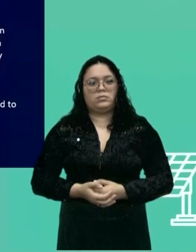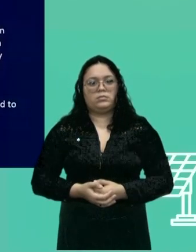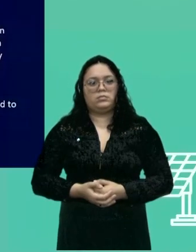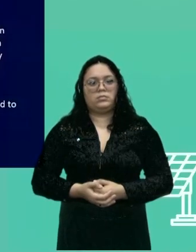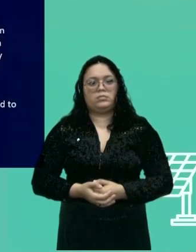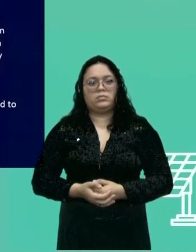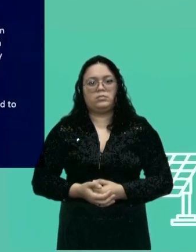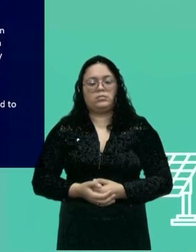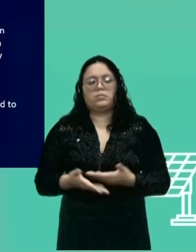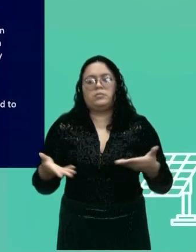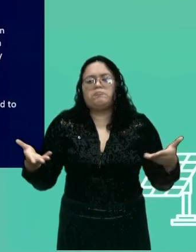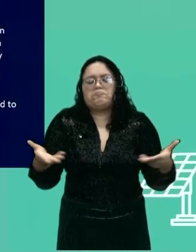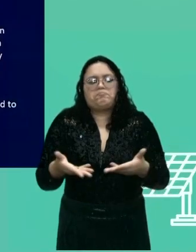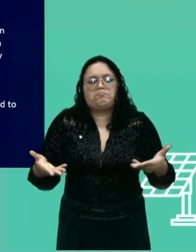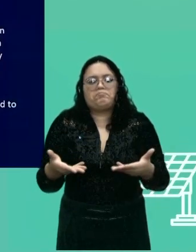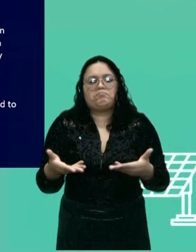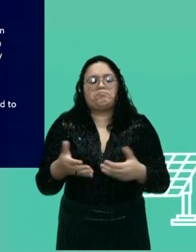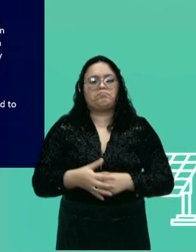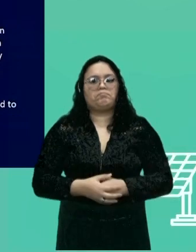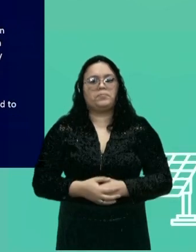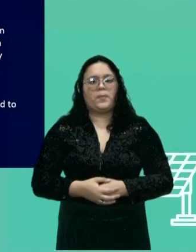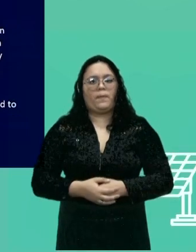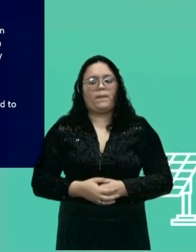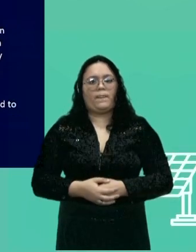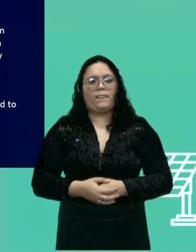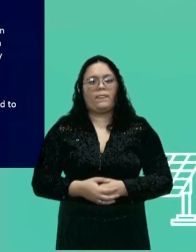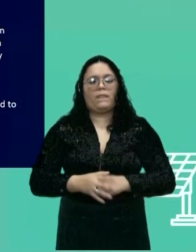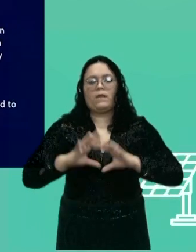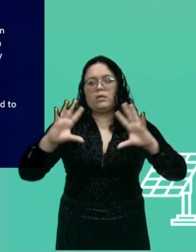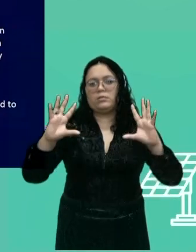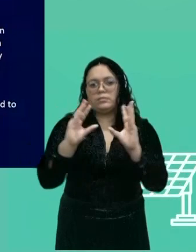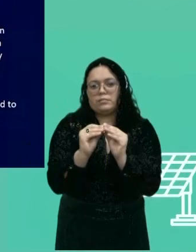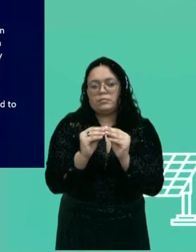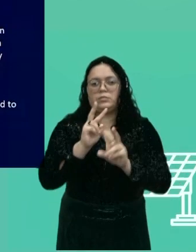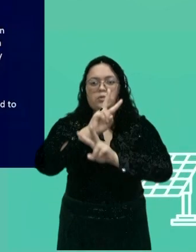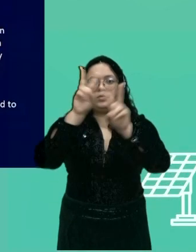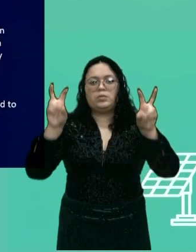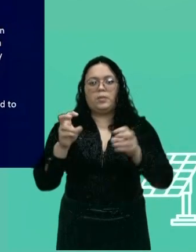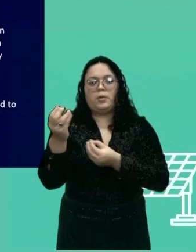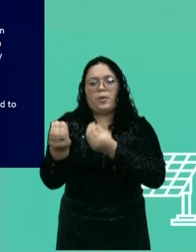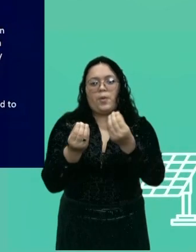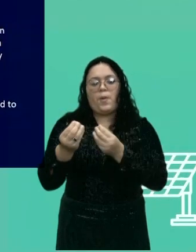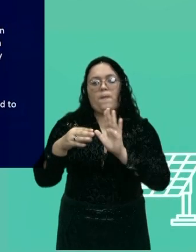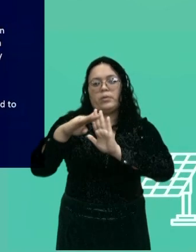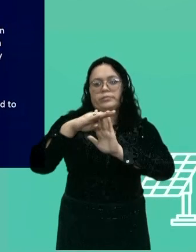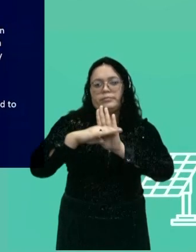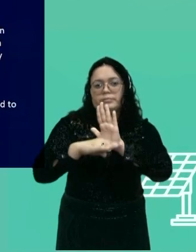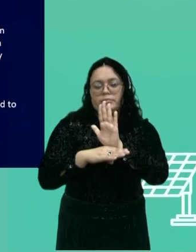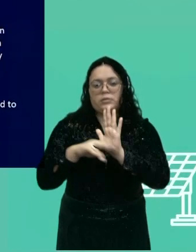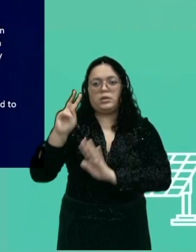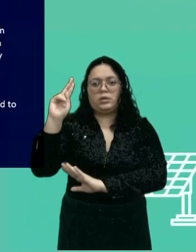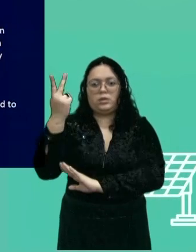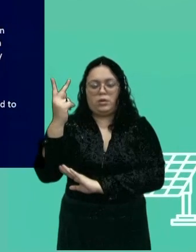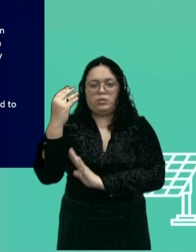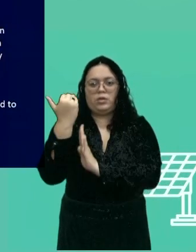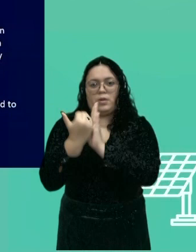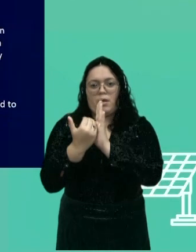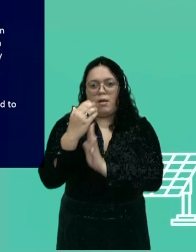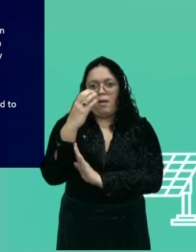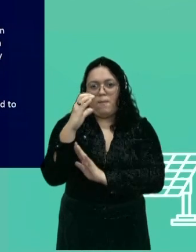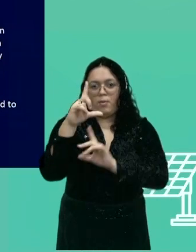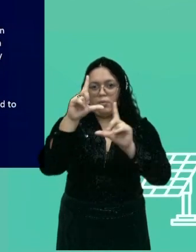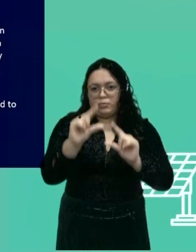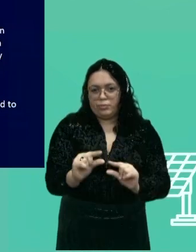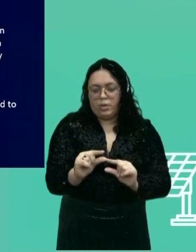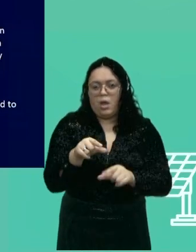Now, also a few words on our low carbon hydrogen standard, and this is essential because any project or producers applying for